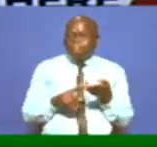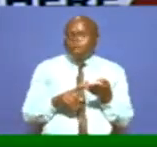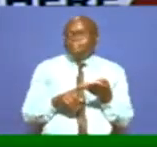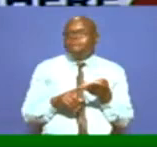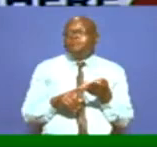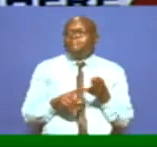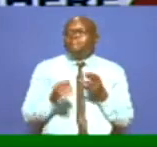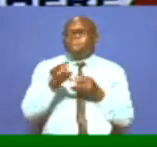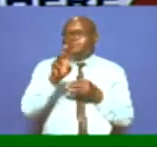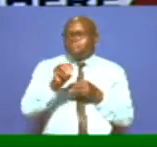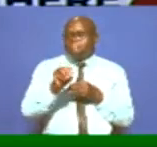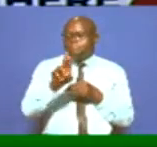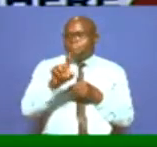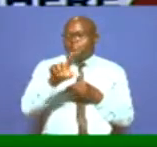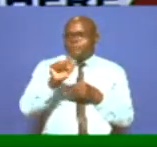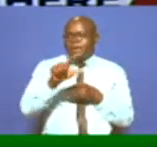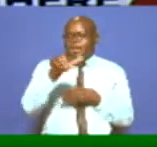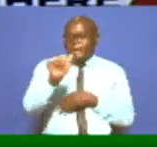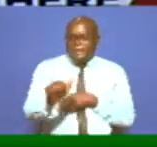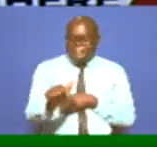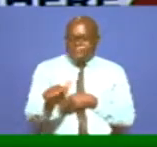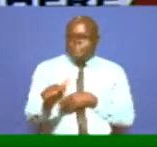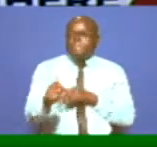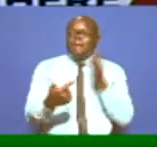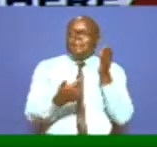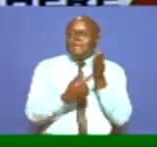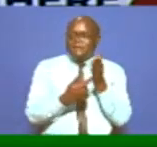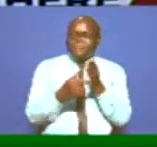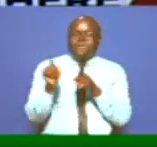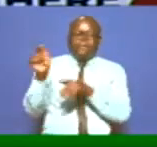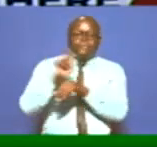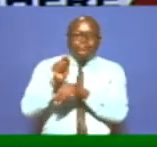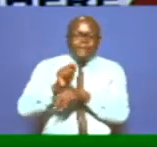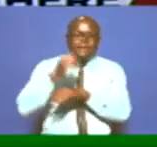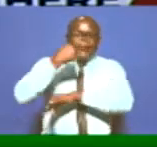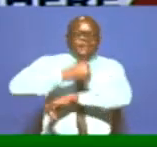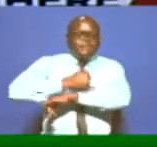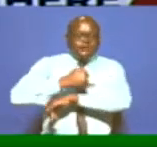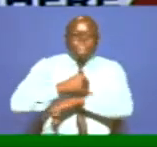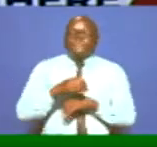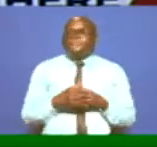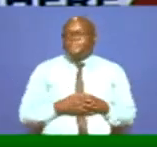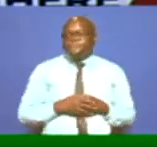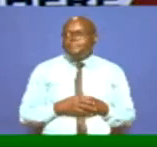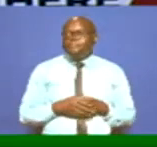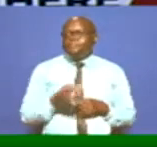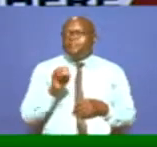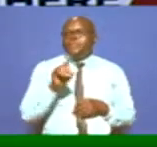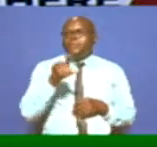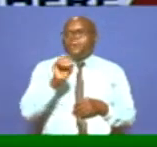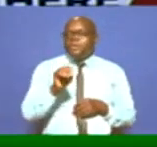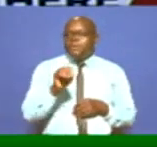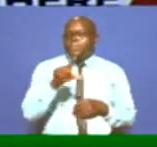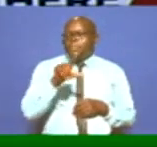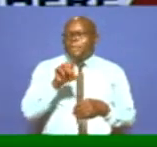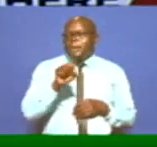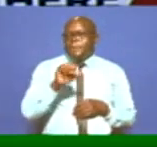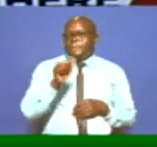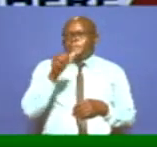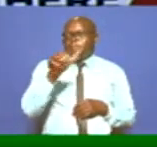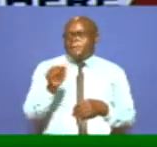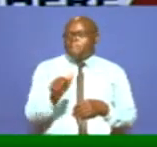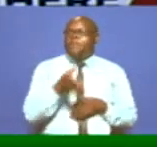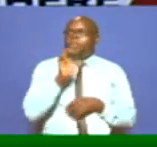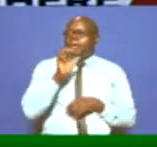Mulaga Technical Training Institute. D. Oroleisa Water and Sewage